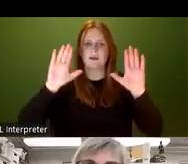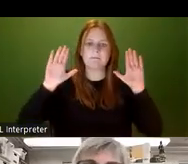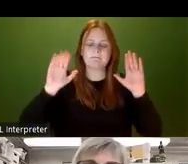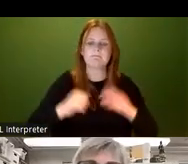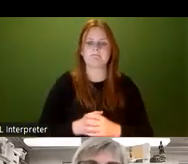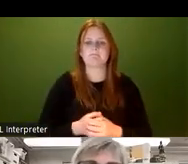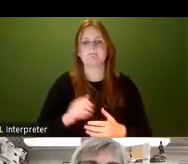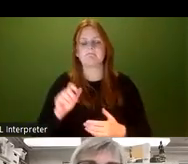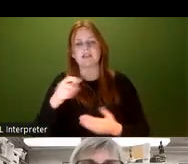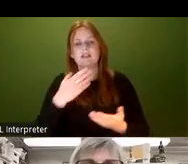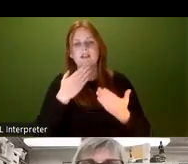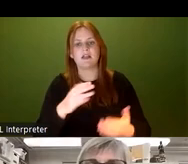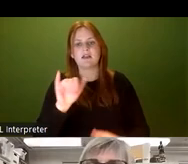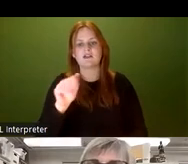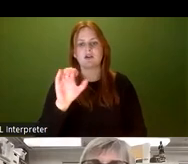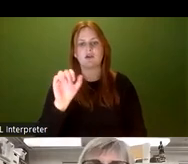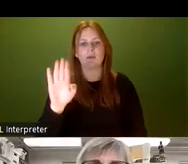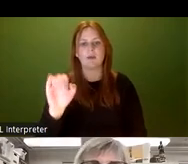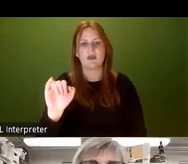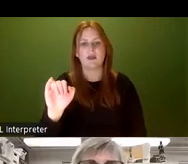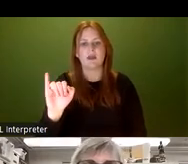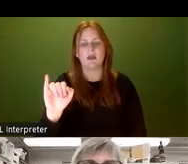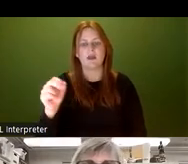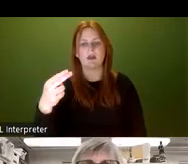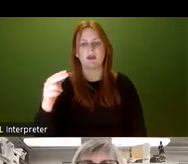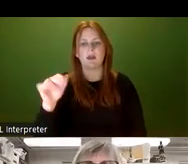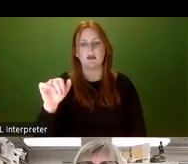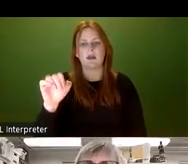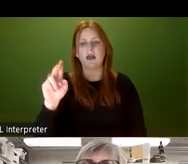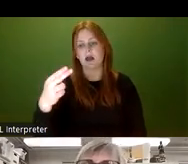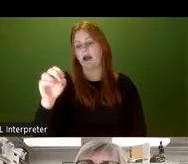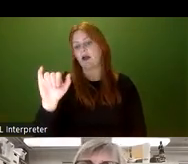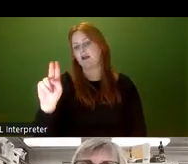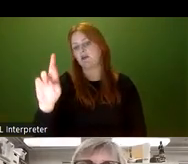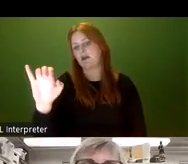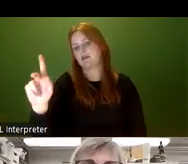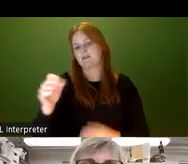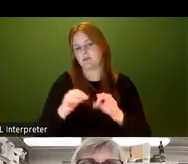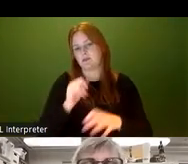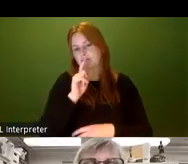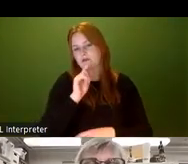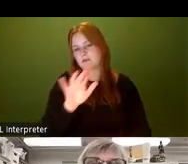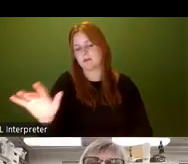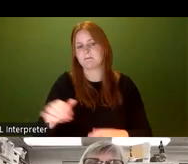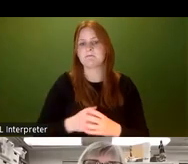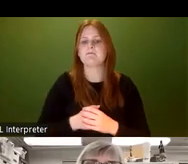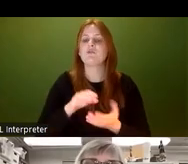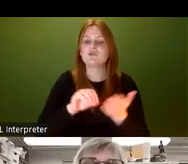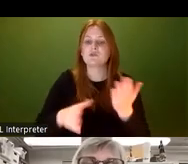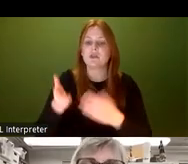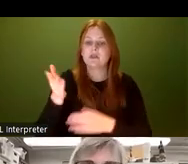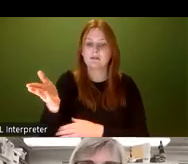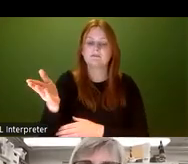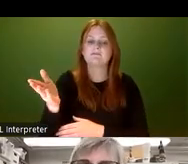thank Jacoby Heinrichs here, a student at the time, who helped with